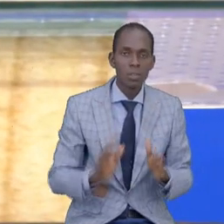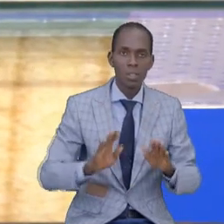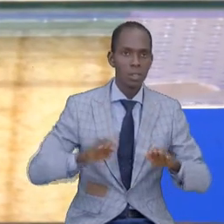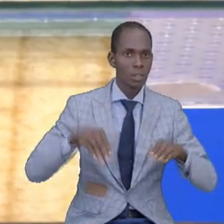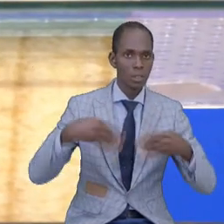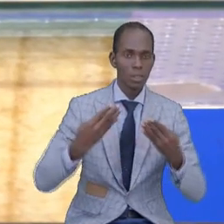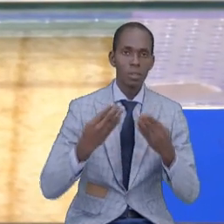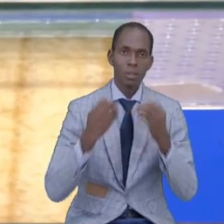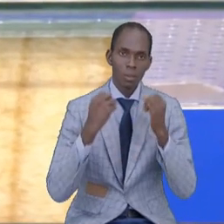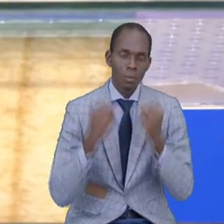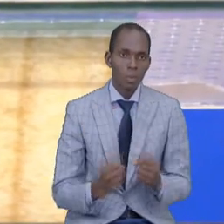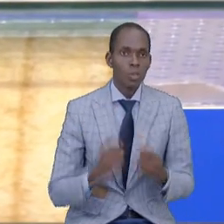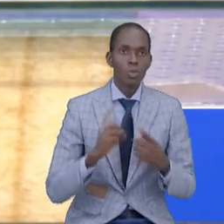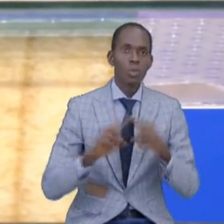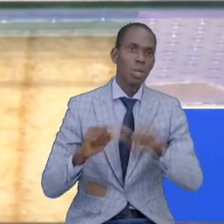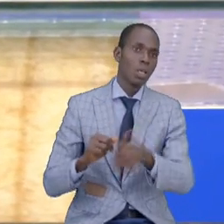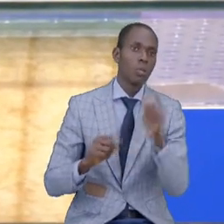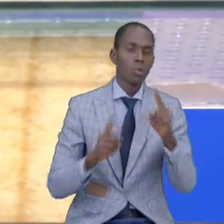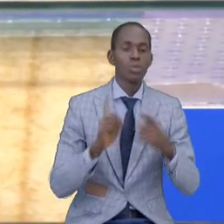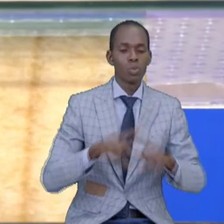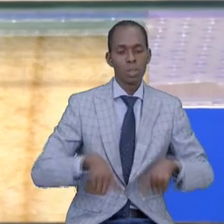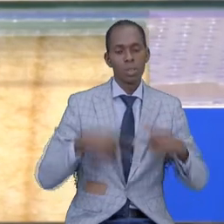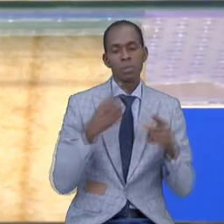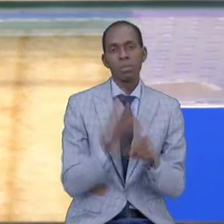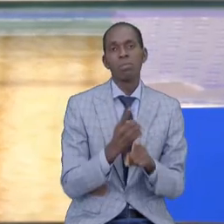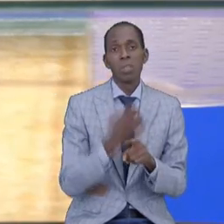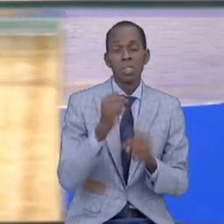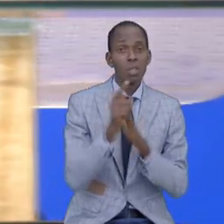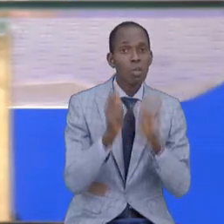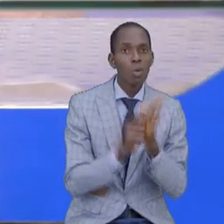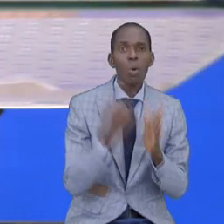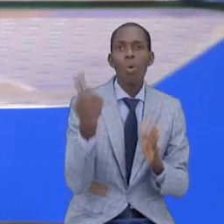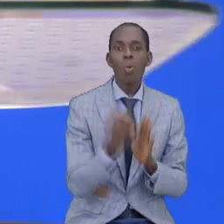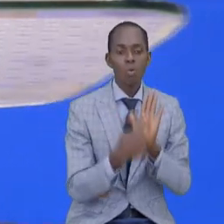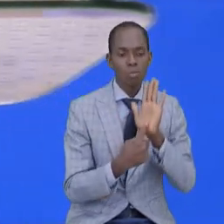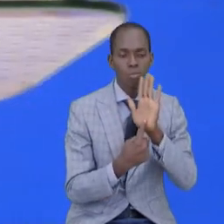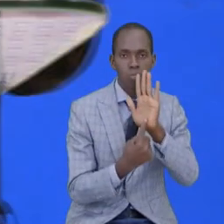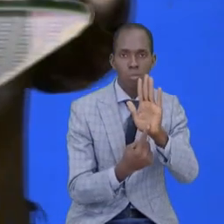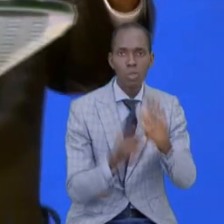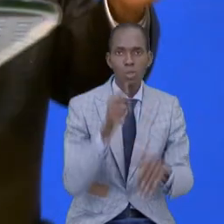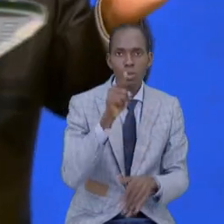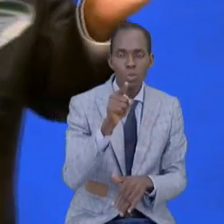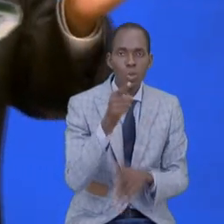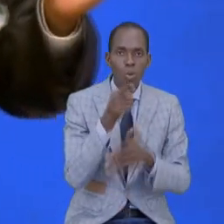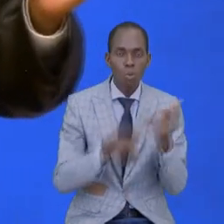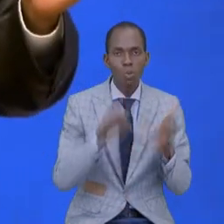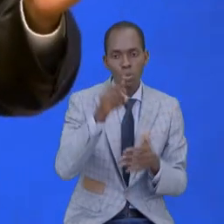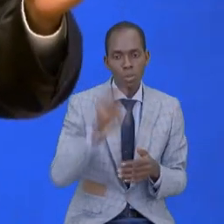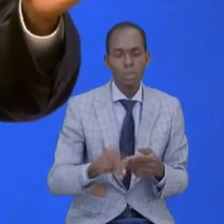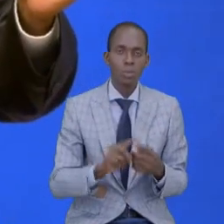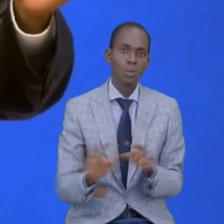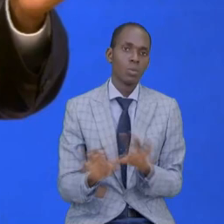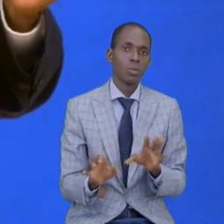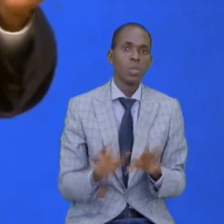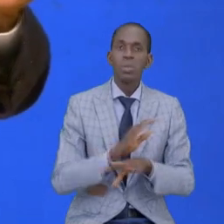empowers anyone to live right. The law only shows you what you ought to do. It